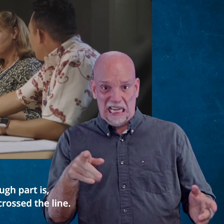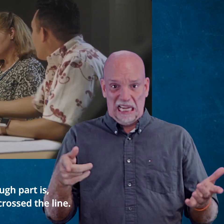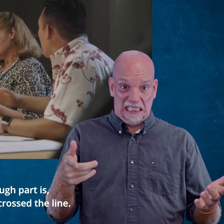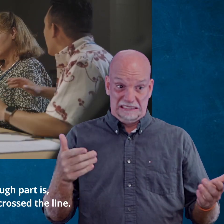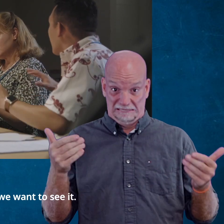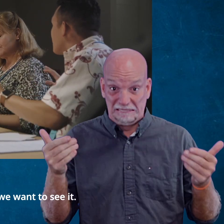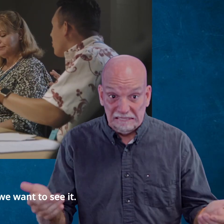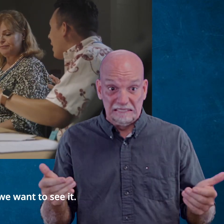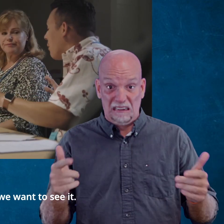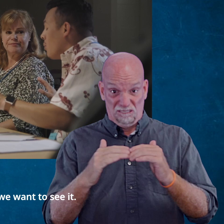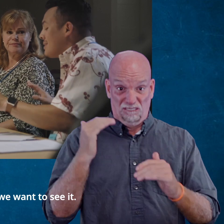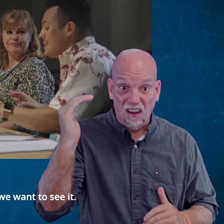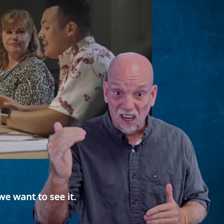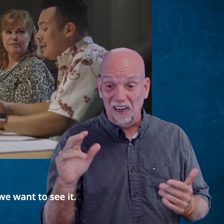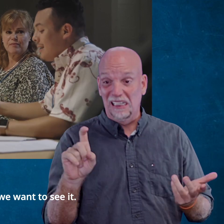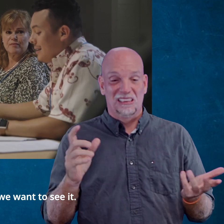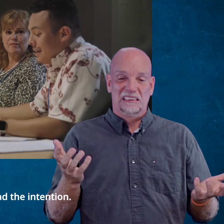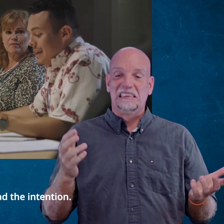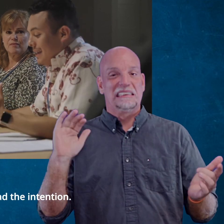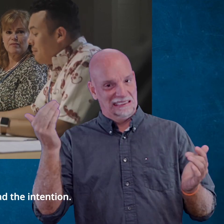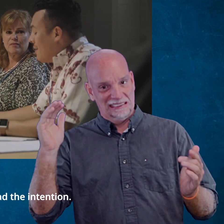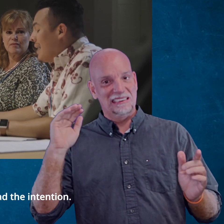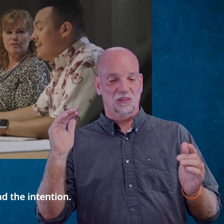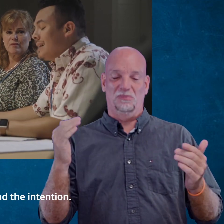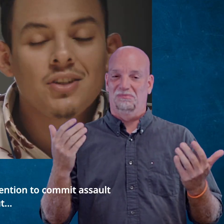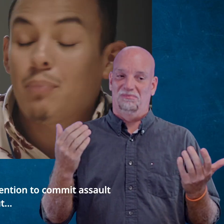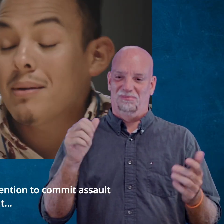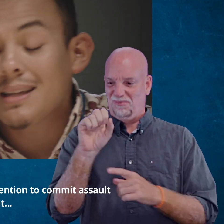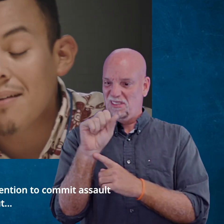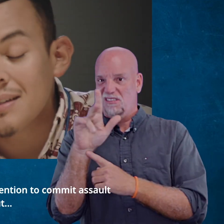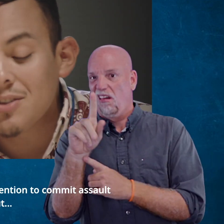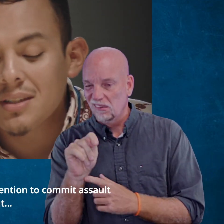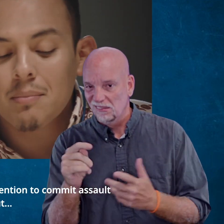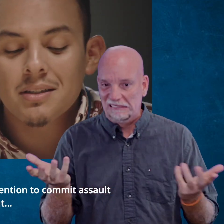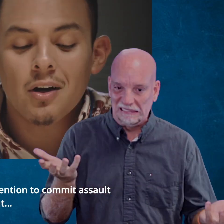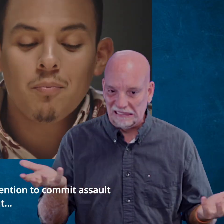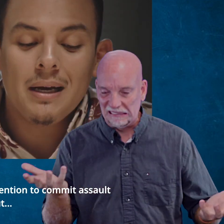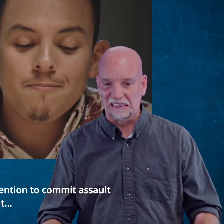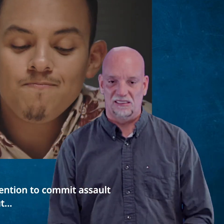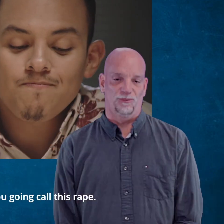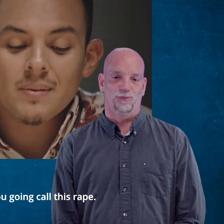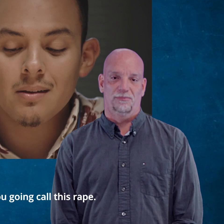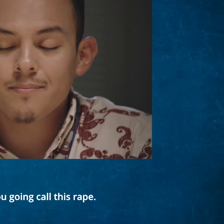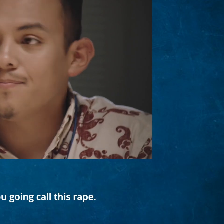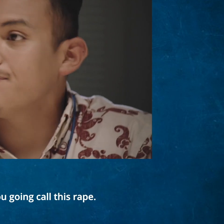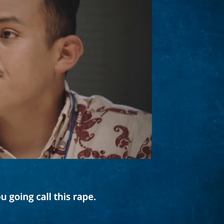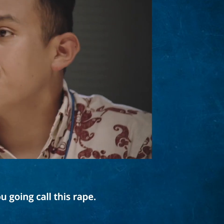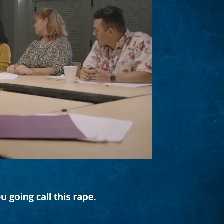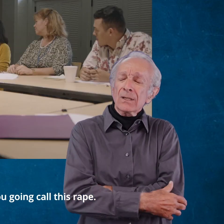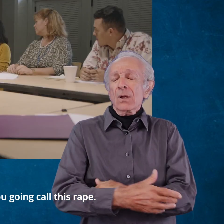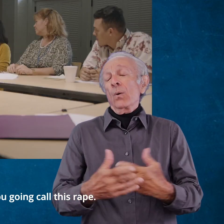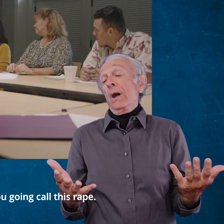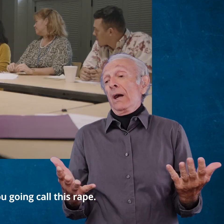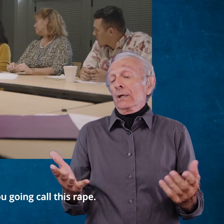he crossed the line, regardless of how we want to see it. He may have had the intention, he probably didn't have the intention to commit assault, but I don't know how you're gonna